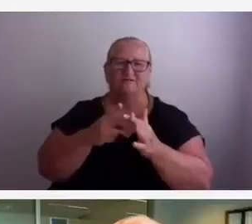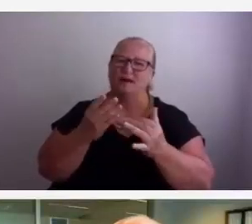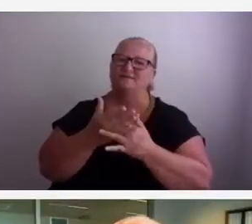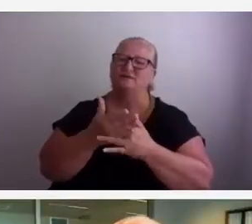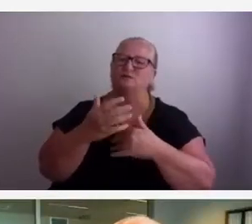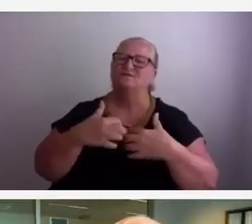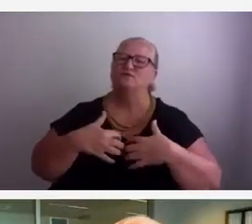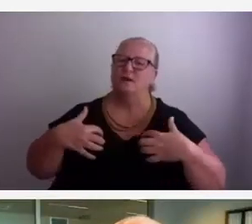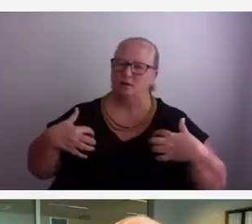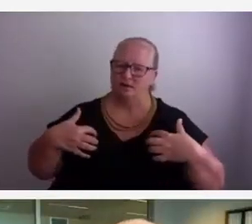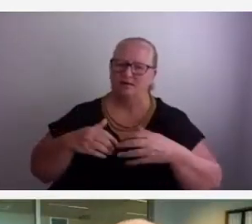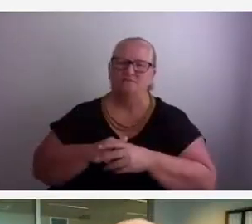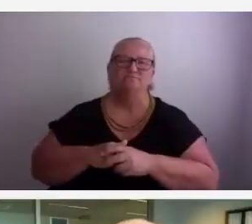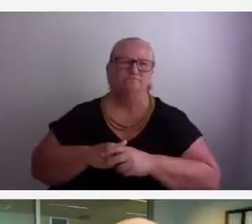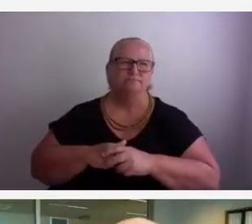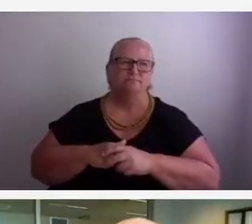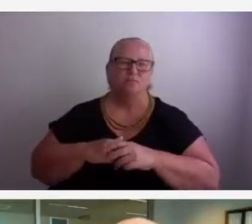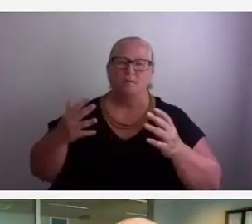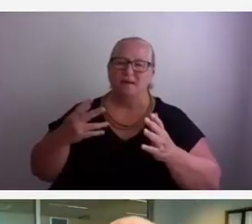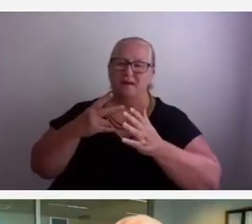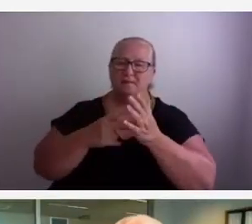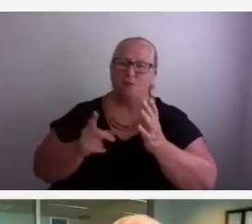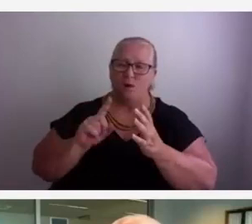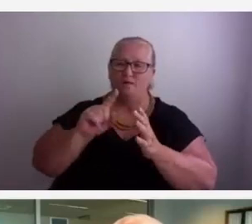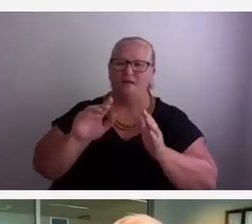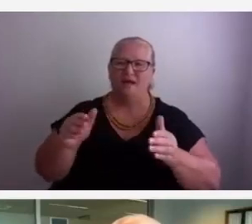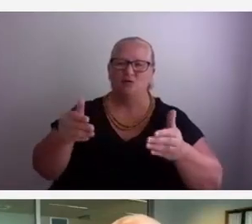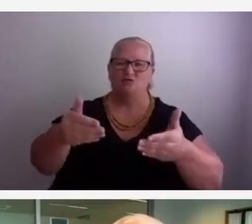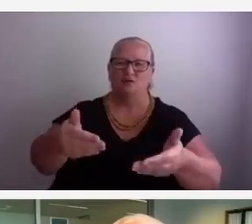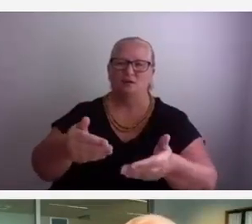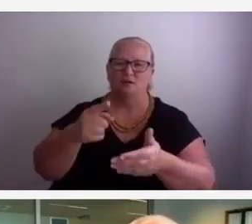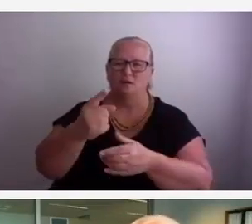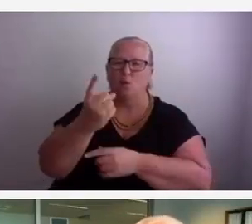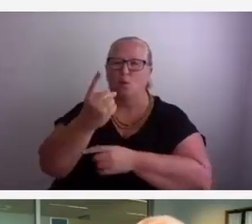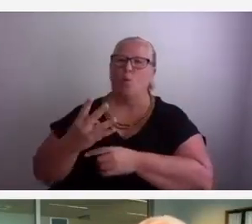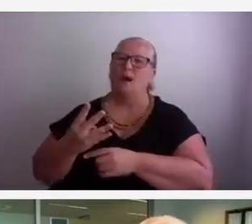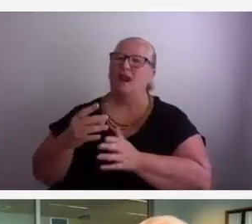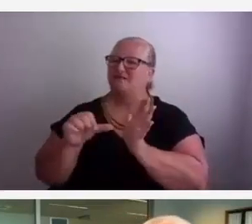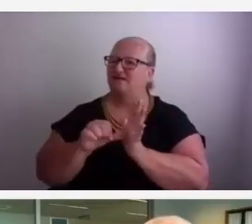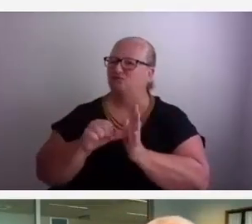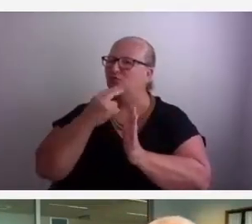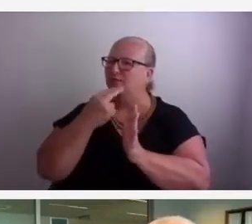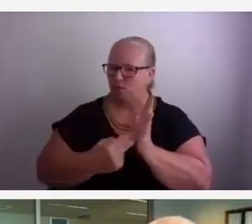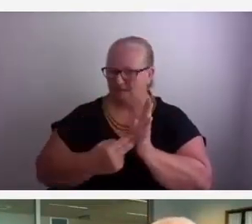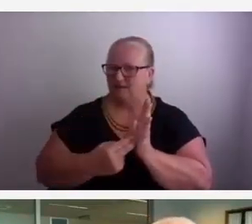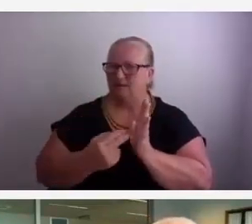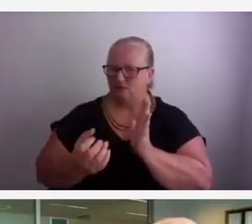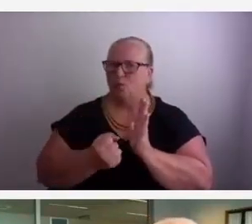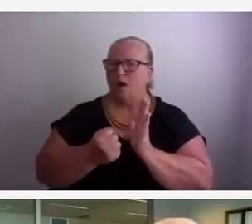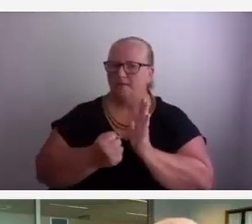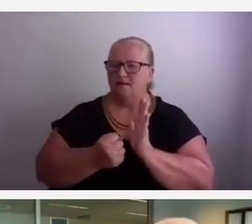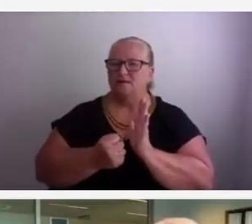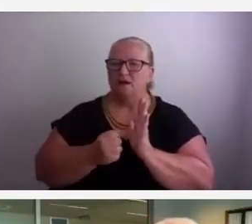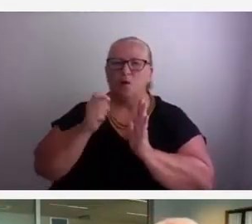framework. And a key part of this framework is the introduction of quarterly financial reporting requirements, which will come into effect